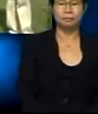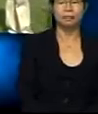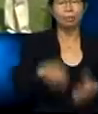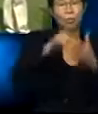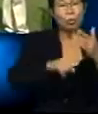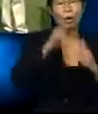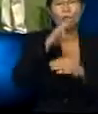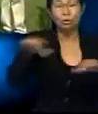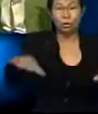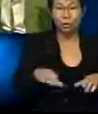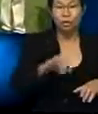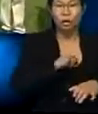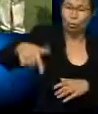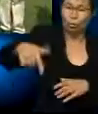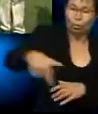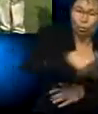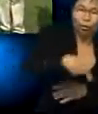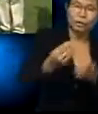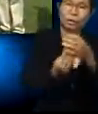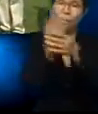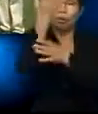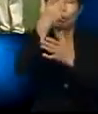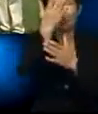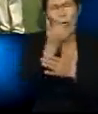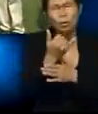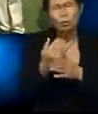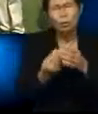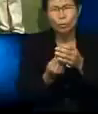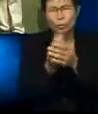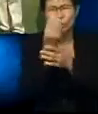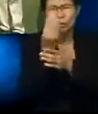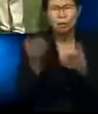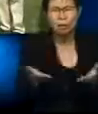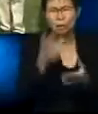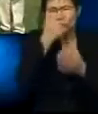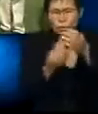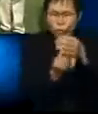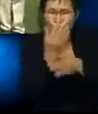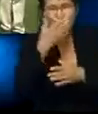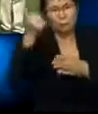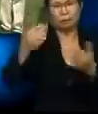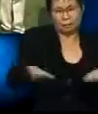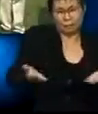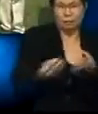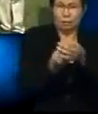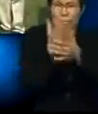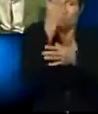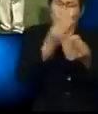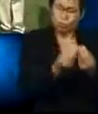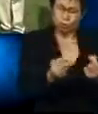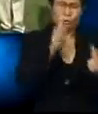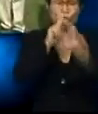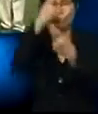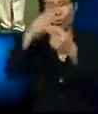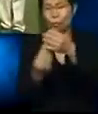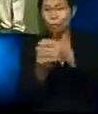Daya, what are you doing? I'm watering these plants. Why do you plant them here? It grows better here. The soil here is